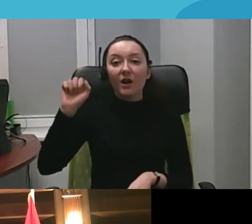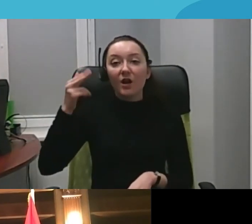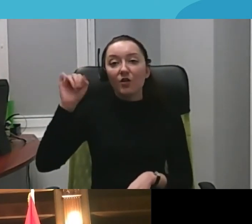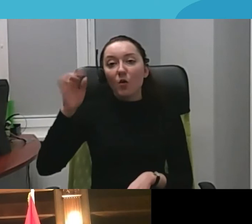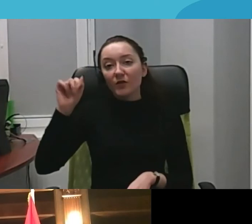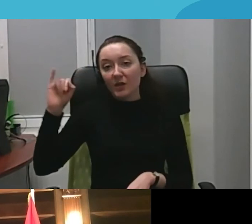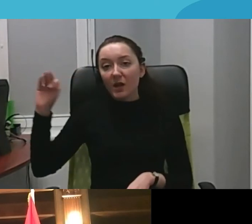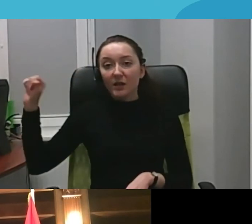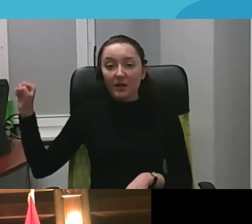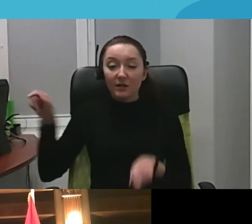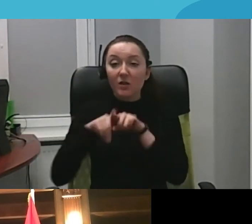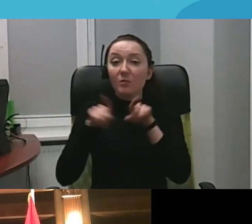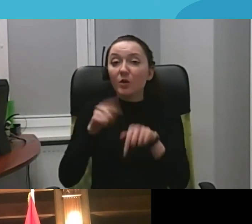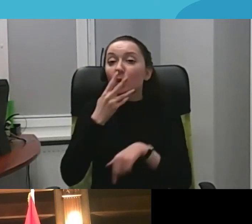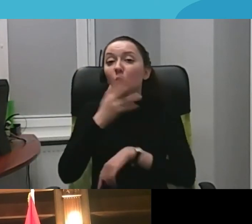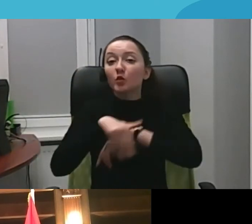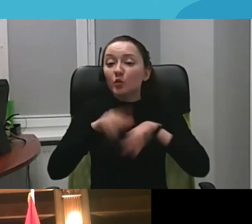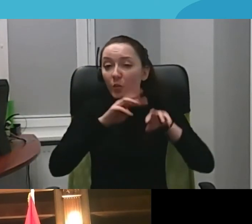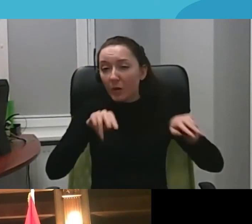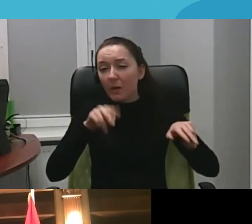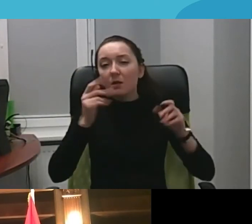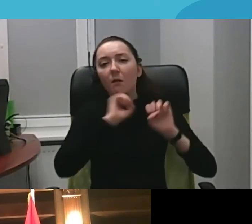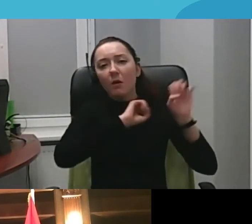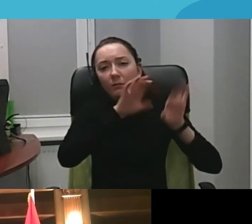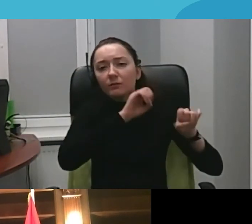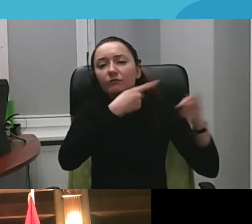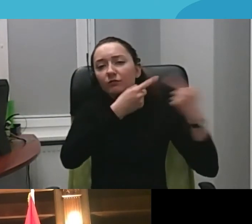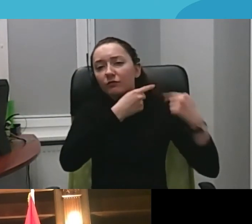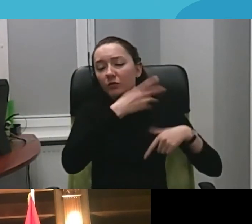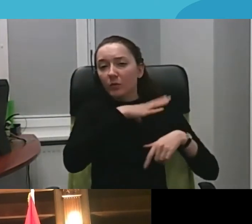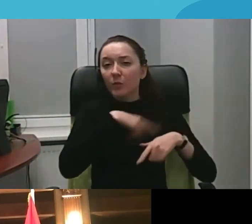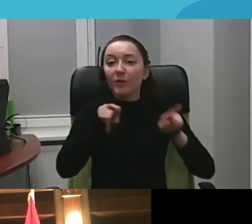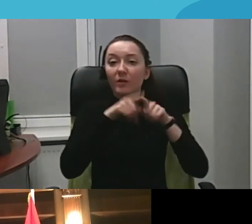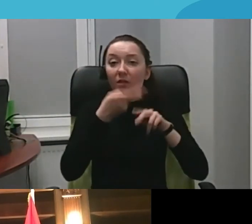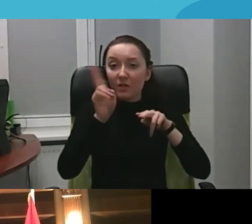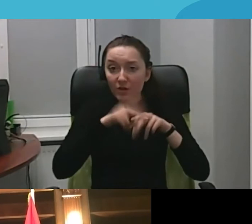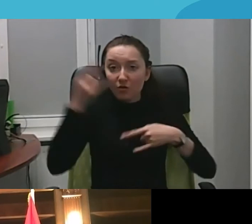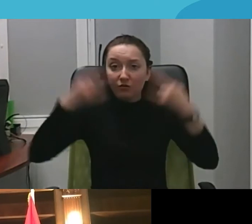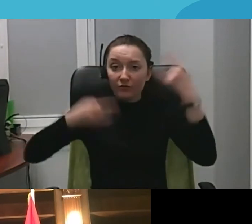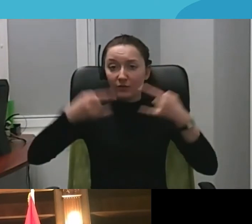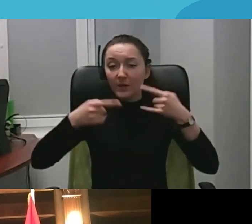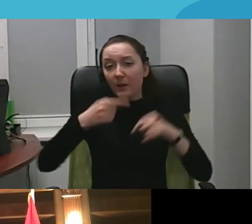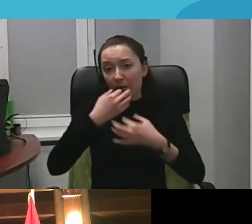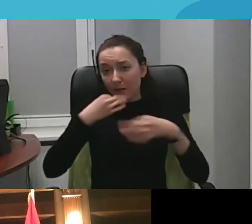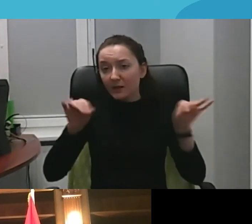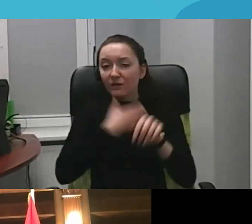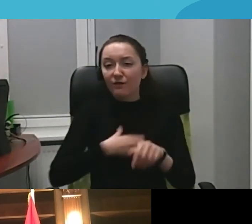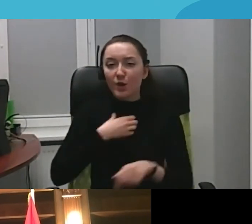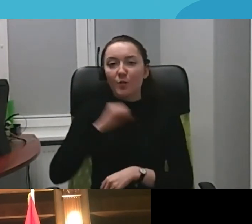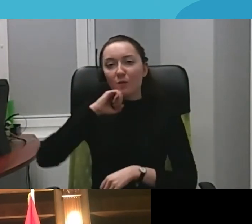We strongly believe that media freedom remains an essential component of democratic societies, and we are playing a leadership role on this